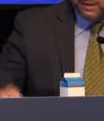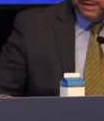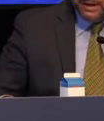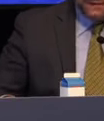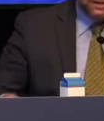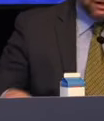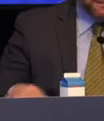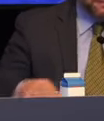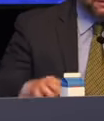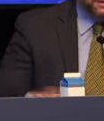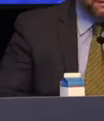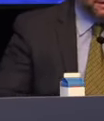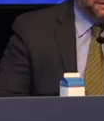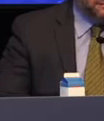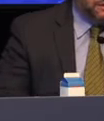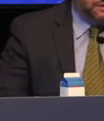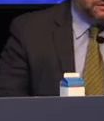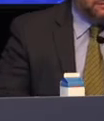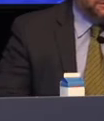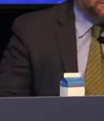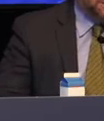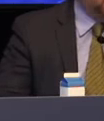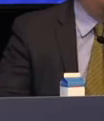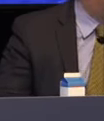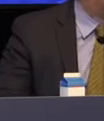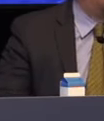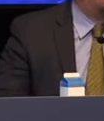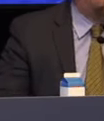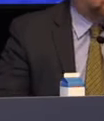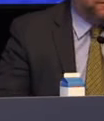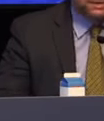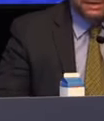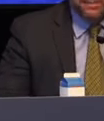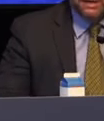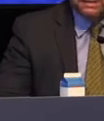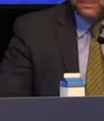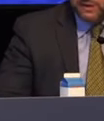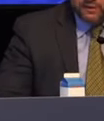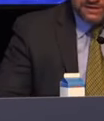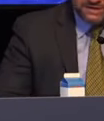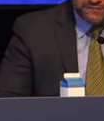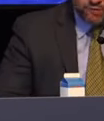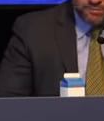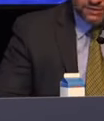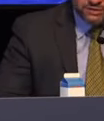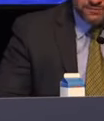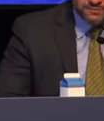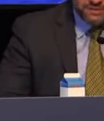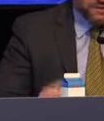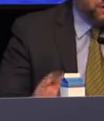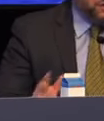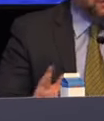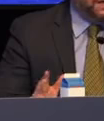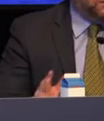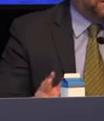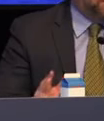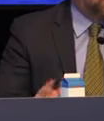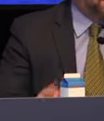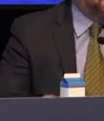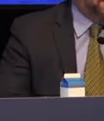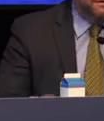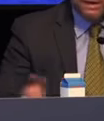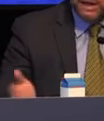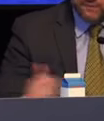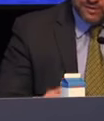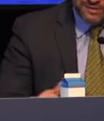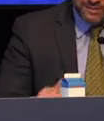thank my colleagues Jared Maples and Superintendent Callahan also for their offices helping us on all these anti-fraud measures. They've been in touch with other states where they're hearing